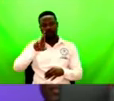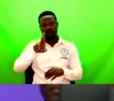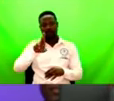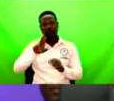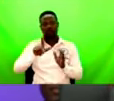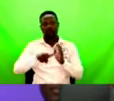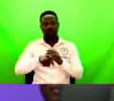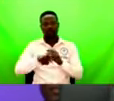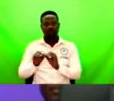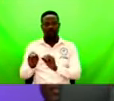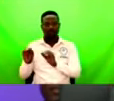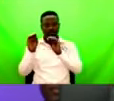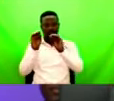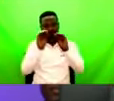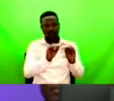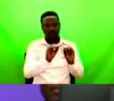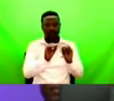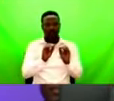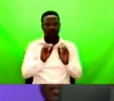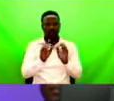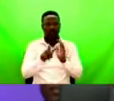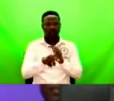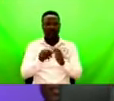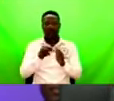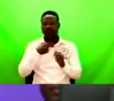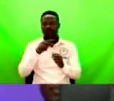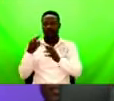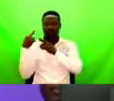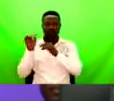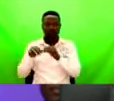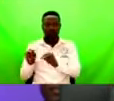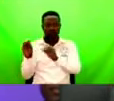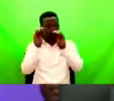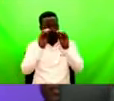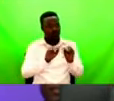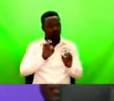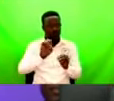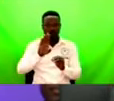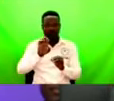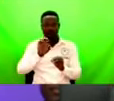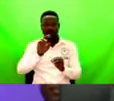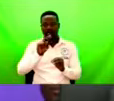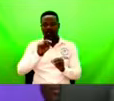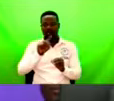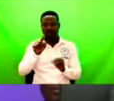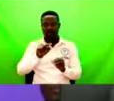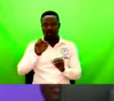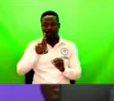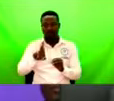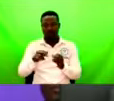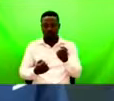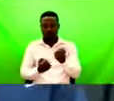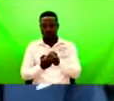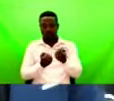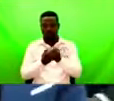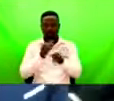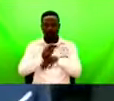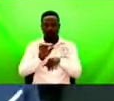Overseer, in fact, he is the minister in charge, Overseer Ebenezer Emmanuel Owusu, Support Minister,